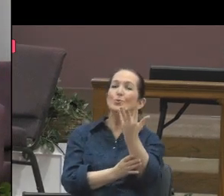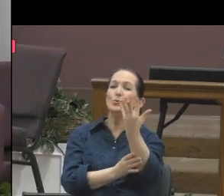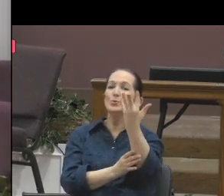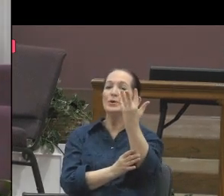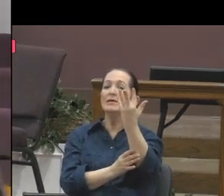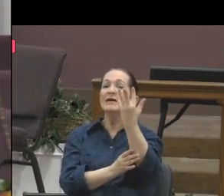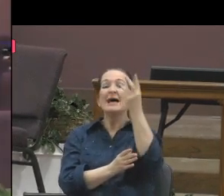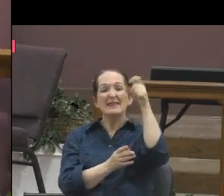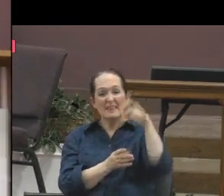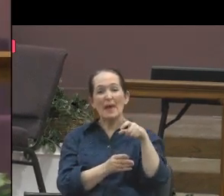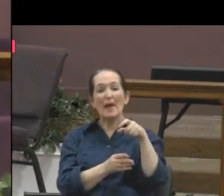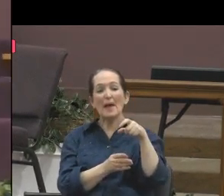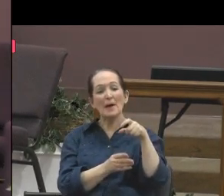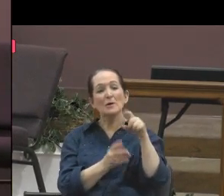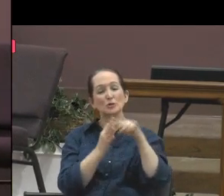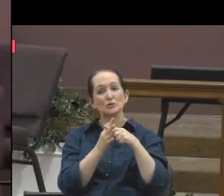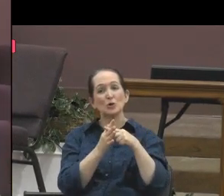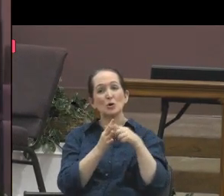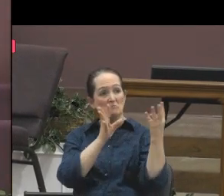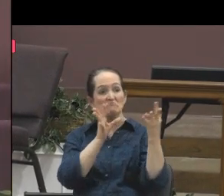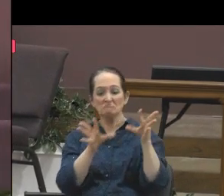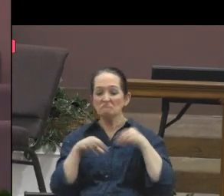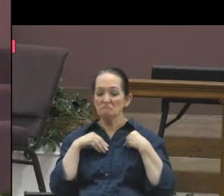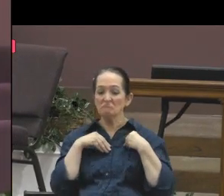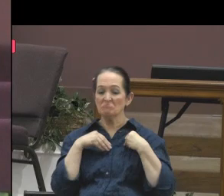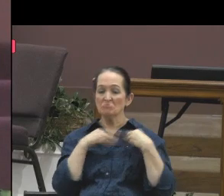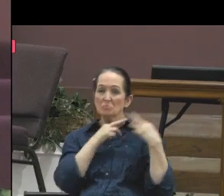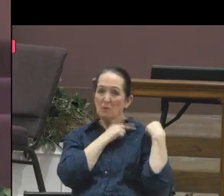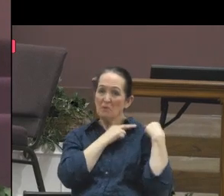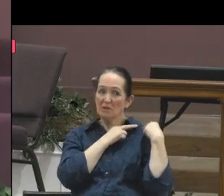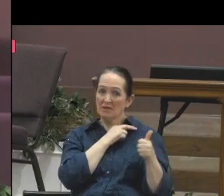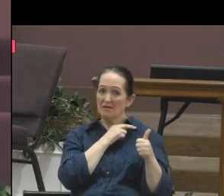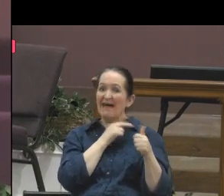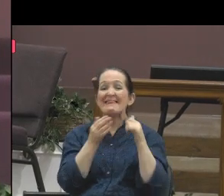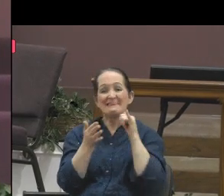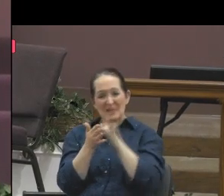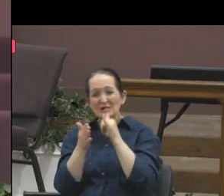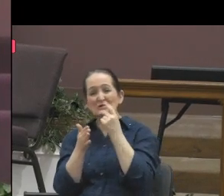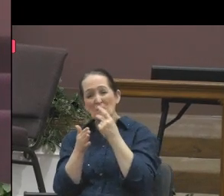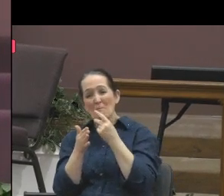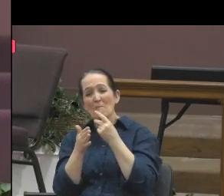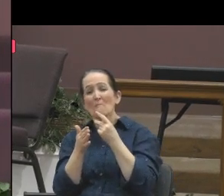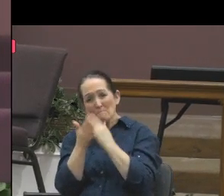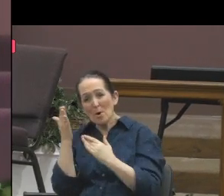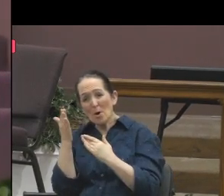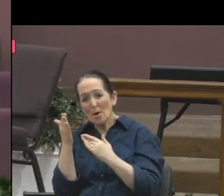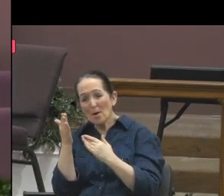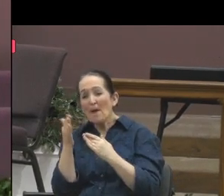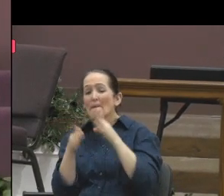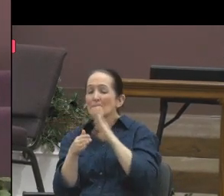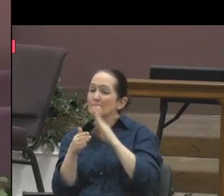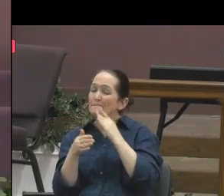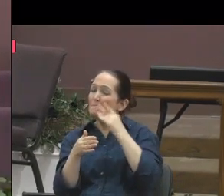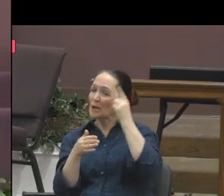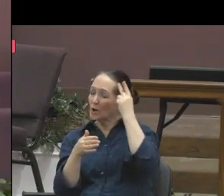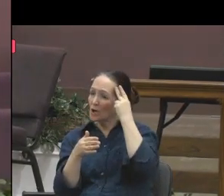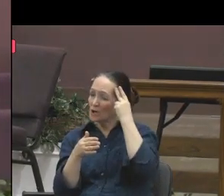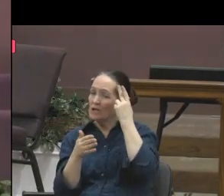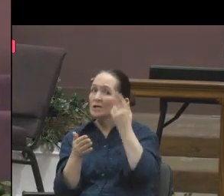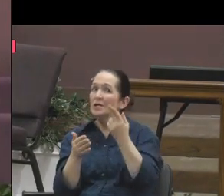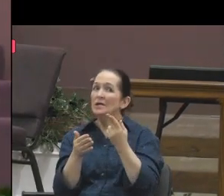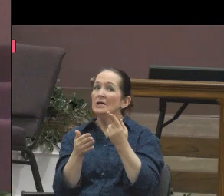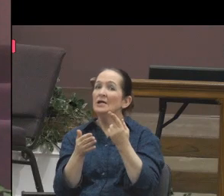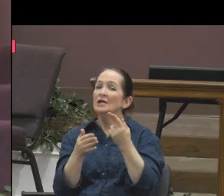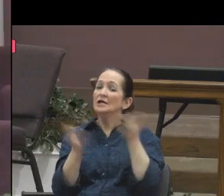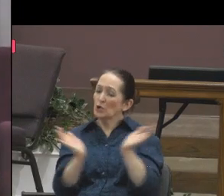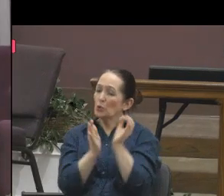they had to begin taking responsibility, didn't they? That's part of parenting. is to encourage our children to be able to